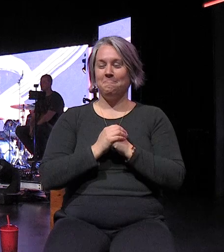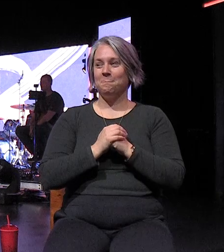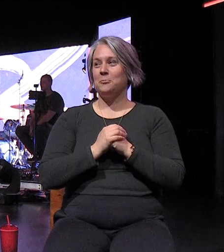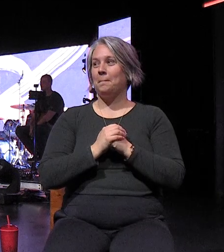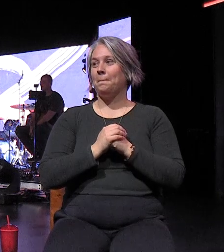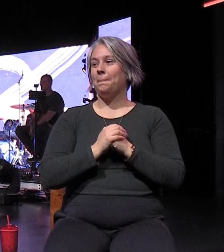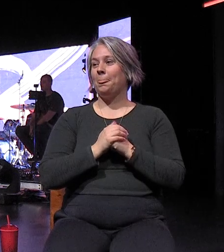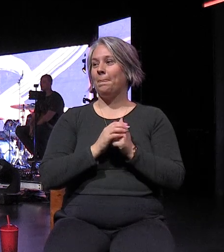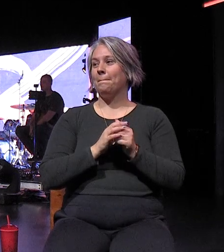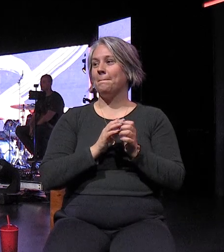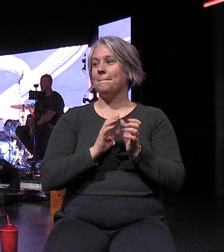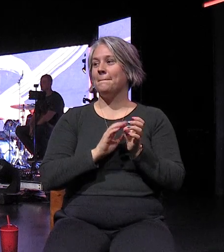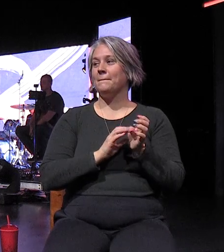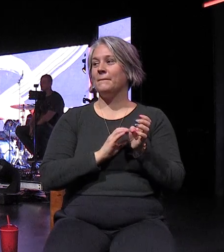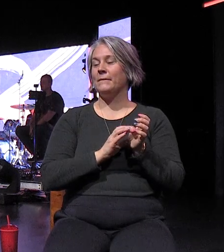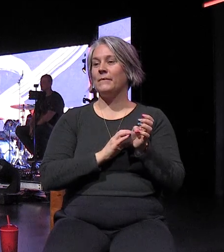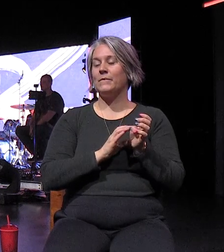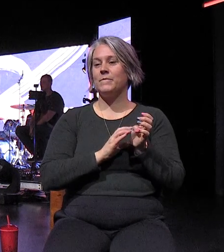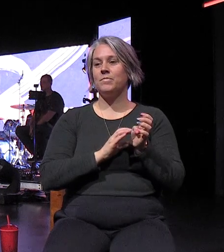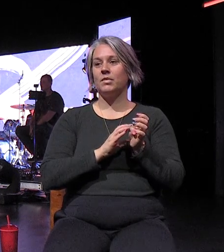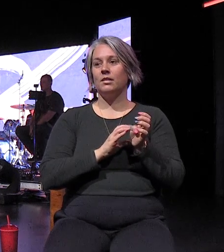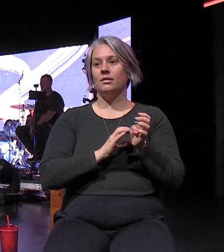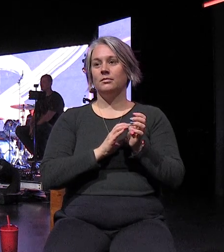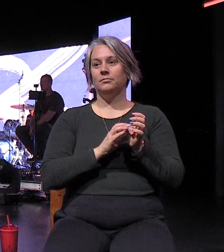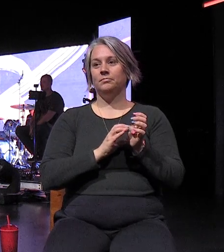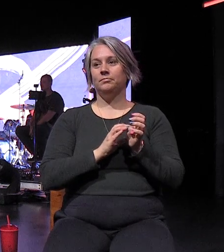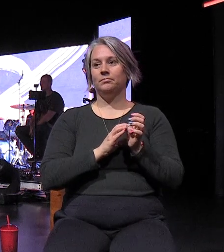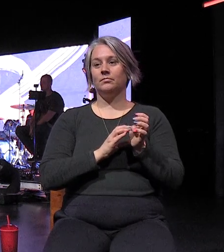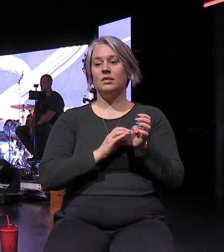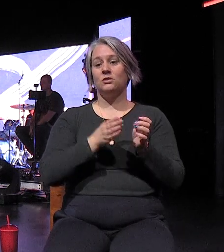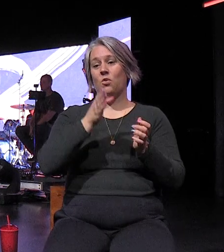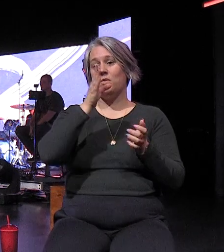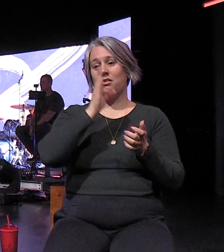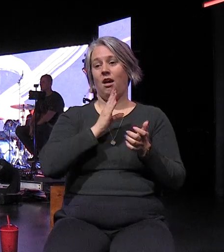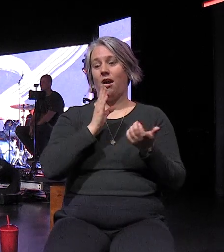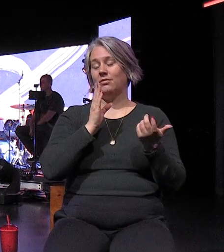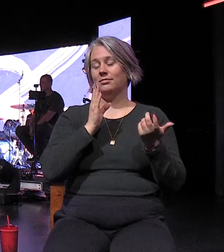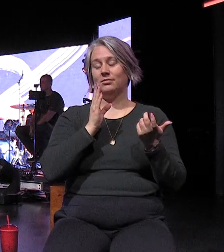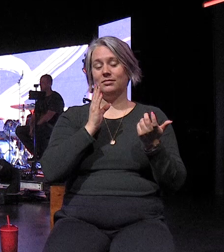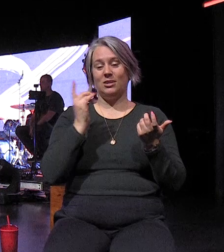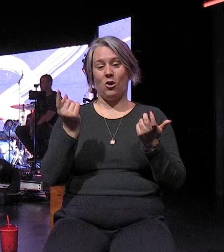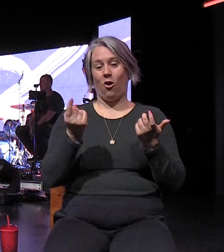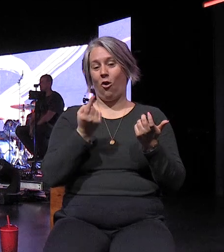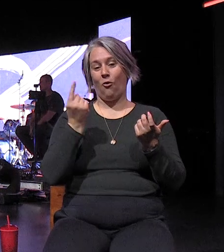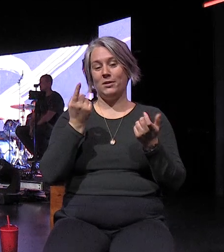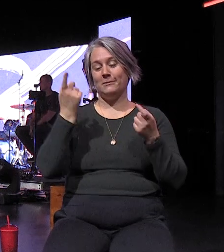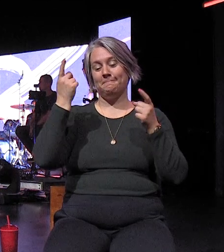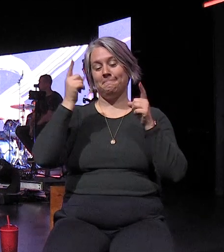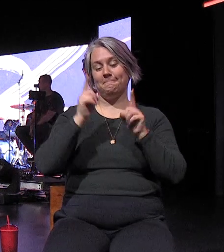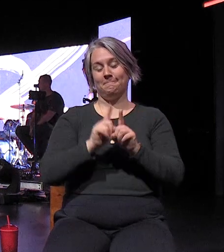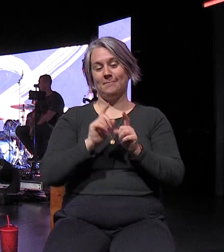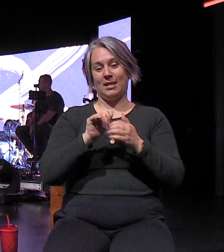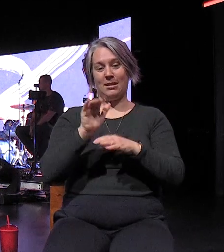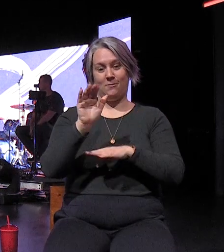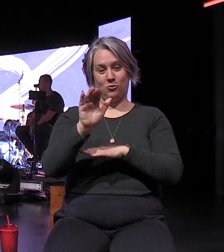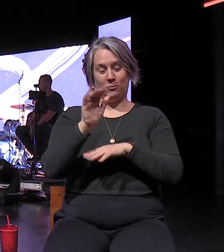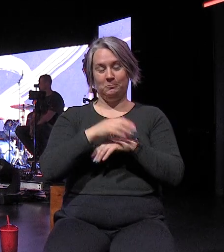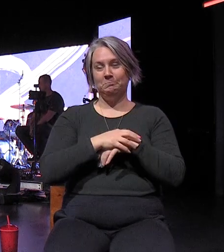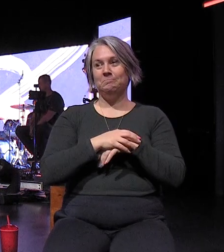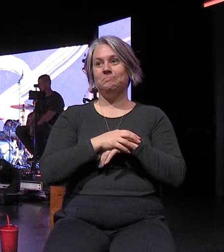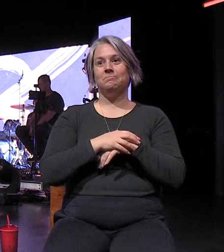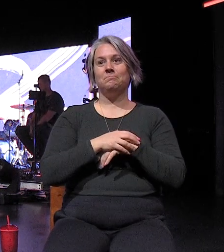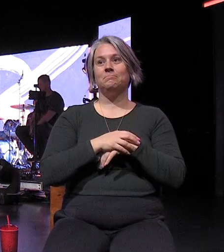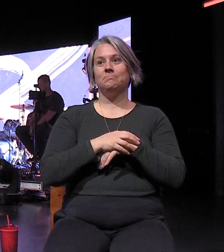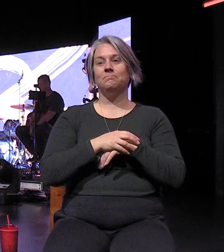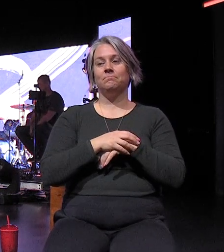But the good news is God meets us right where we are in the crossroads of our life. That afternoon, I came to the place where I said, God, I don't